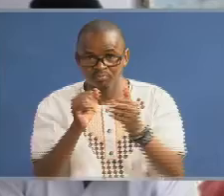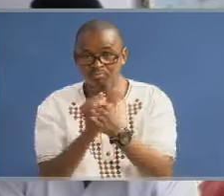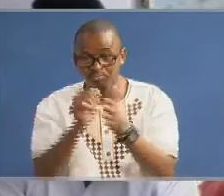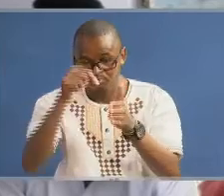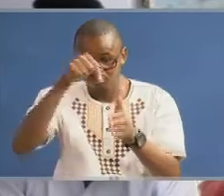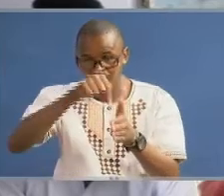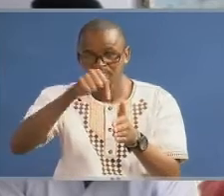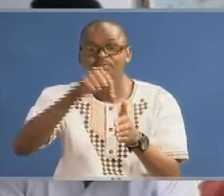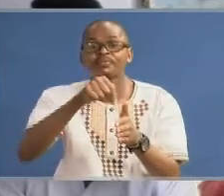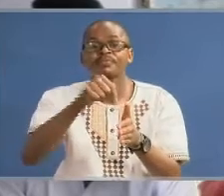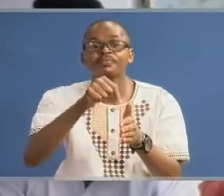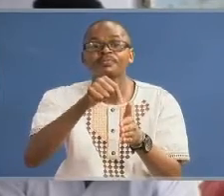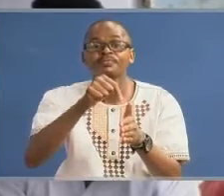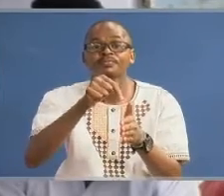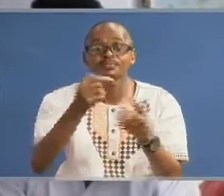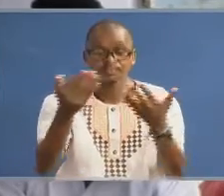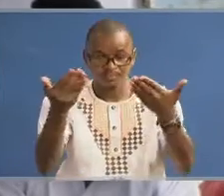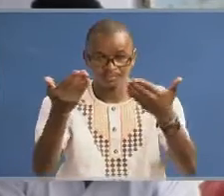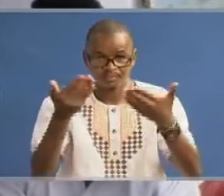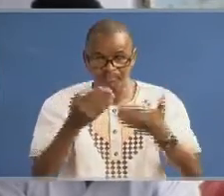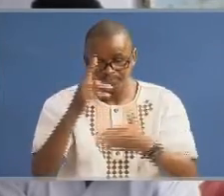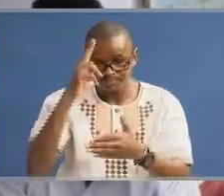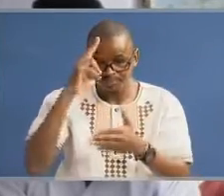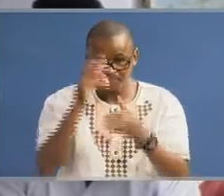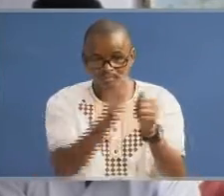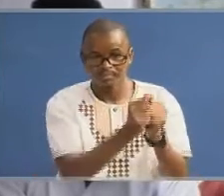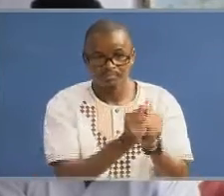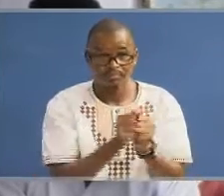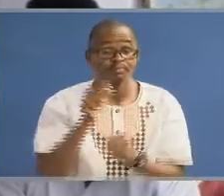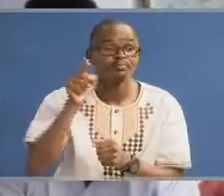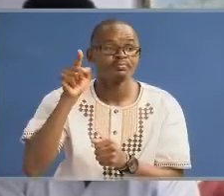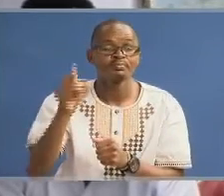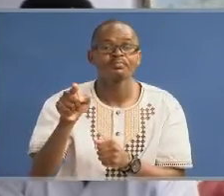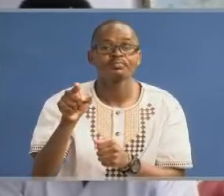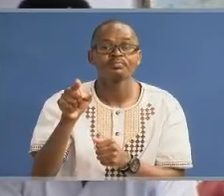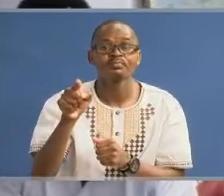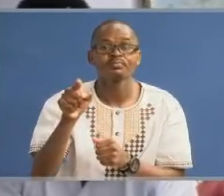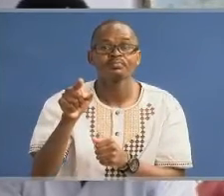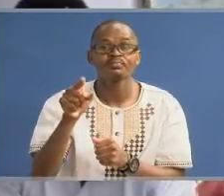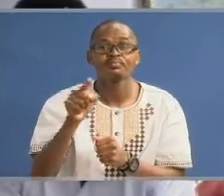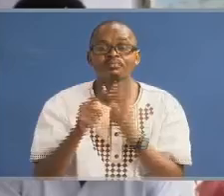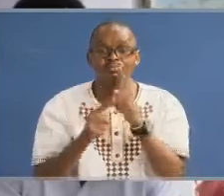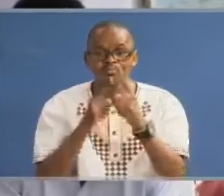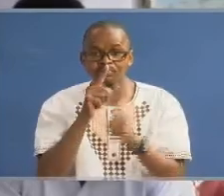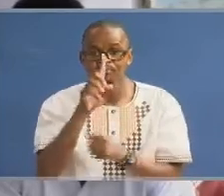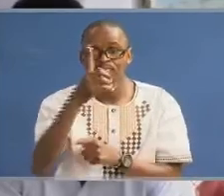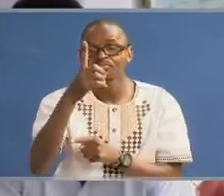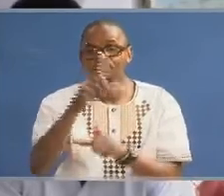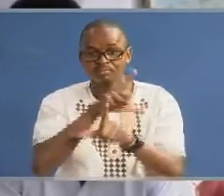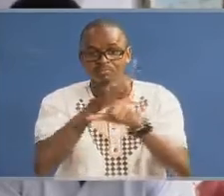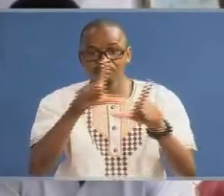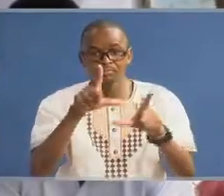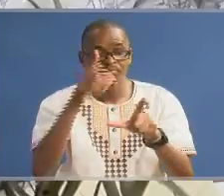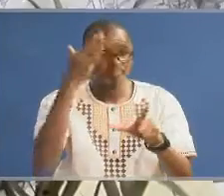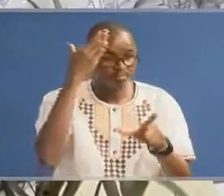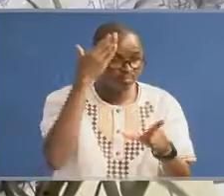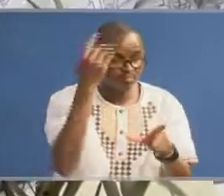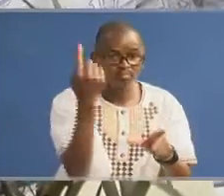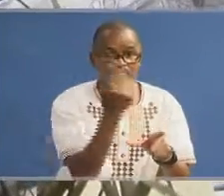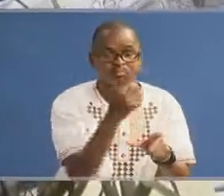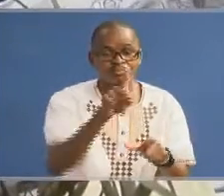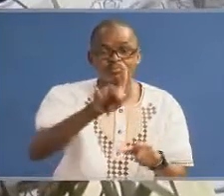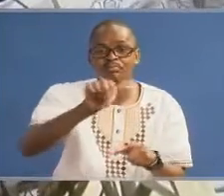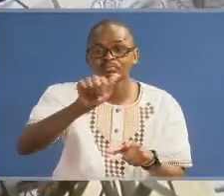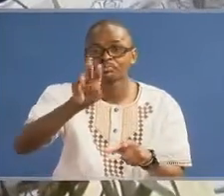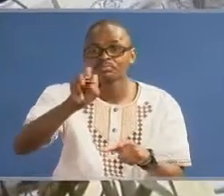ya leo ndio nimeleta polisi pamoja na nyinyi, tusungumuze na lugha moja, tujuane. Mr.